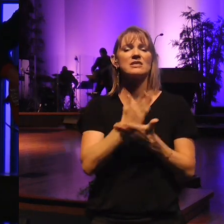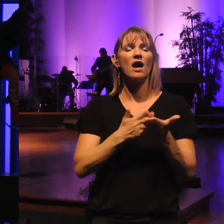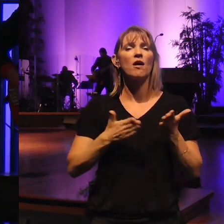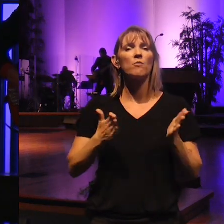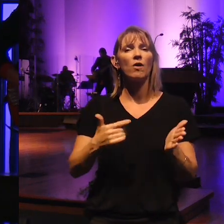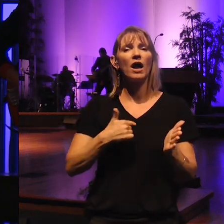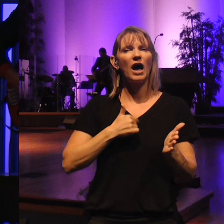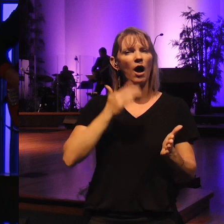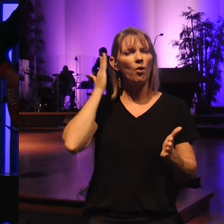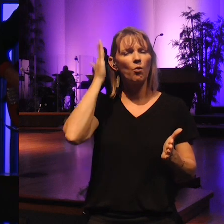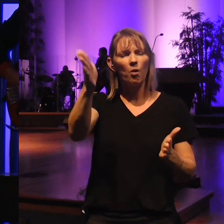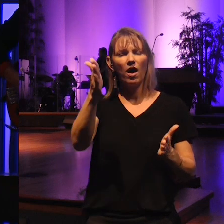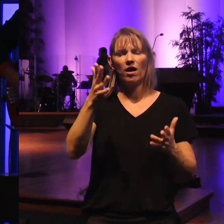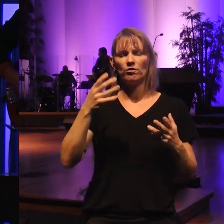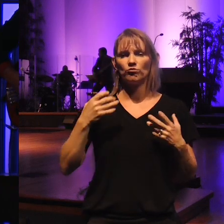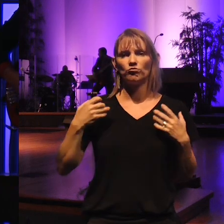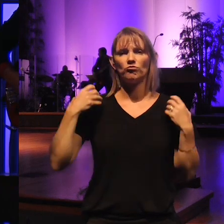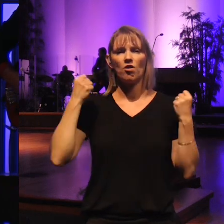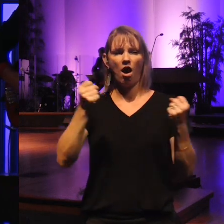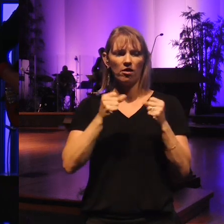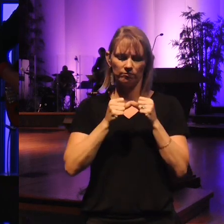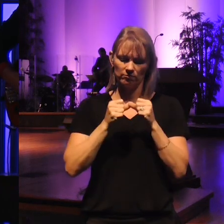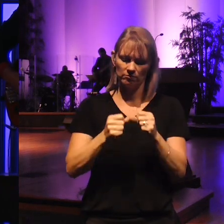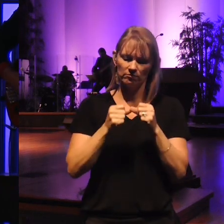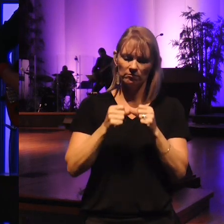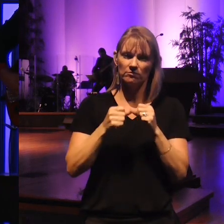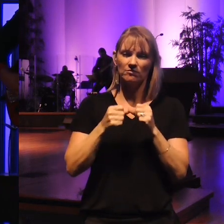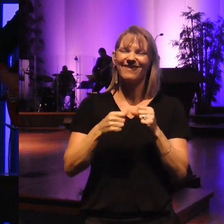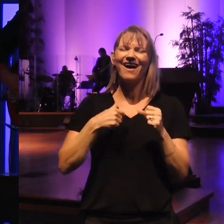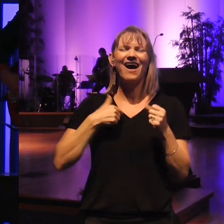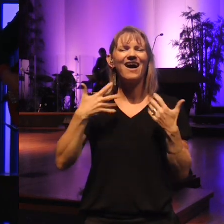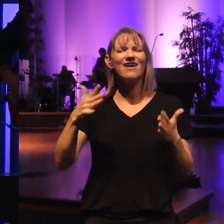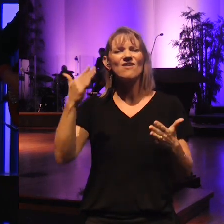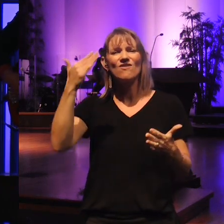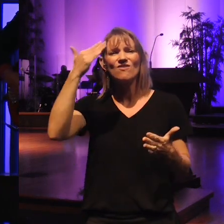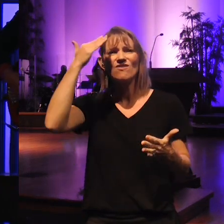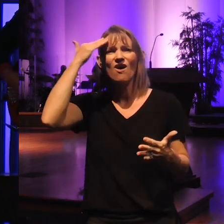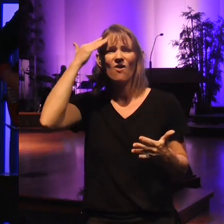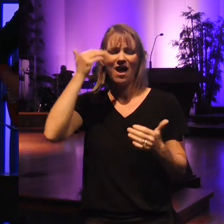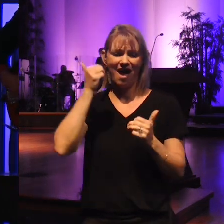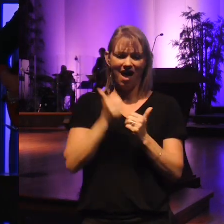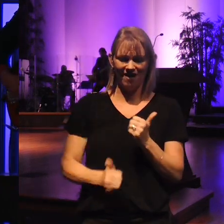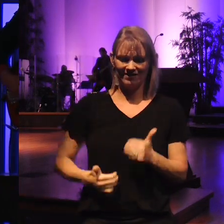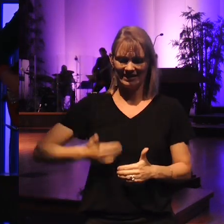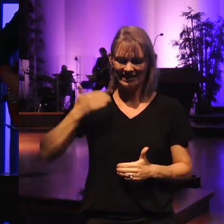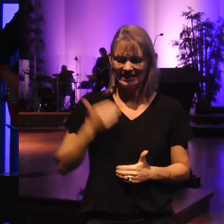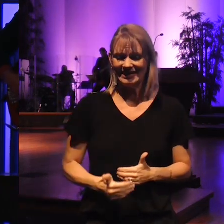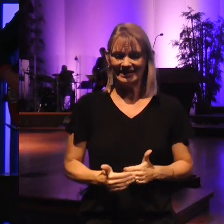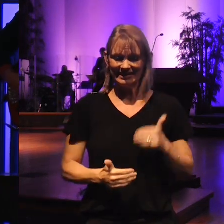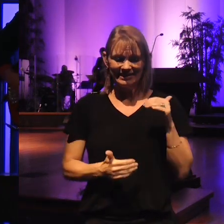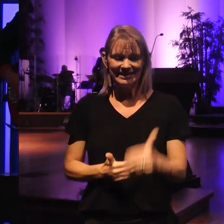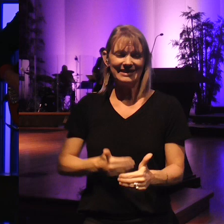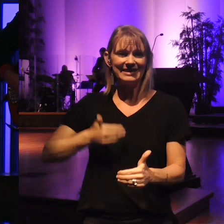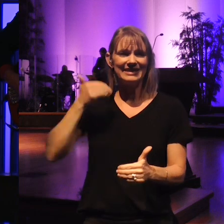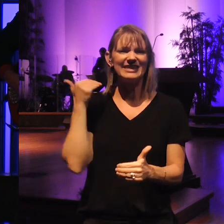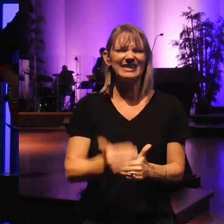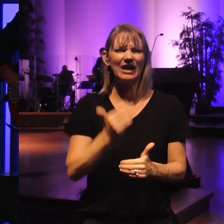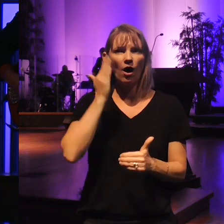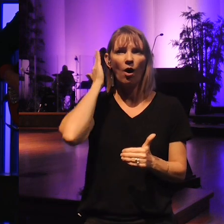Somehow I'll be strong. I know every mile will